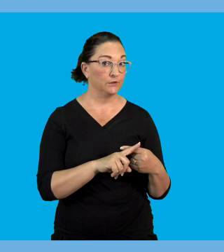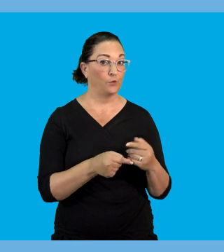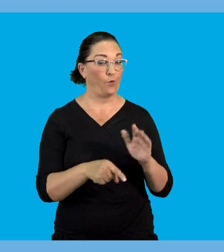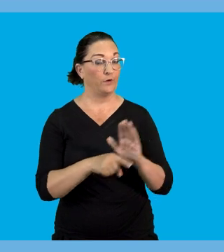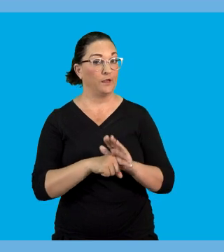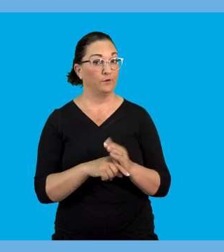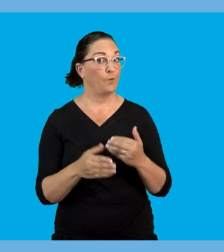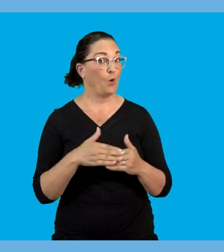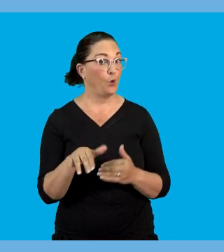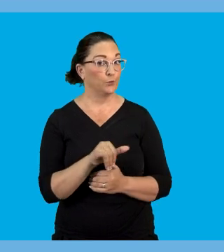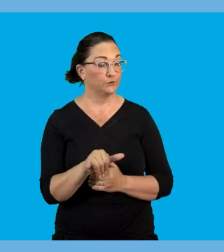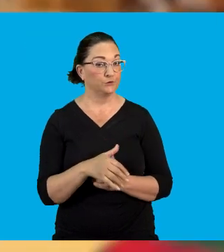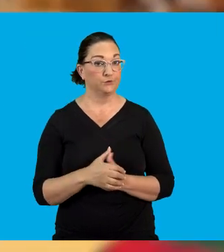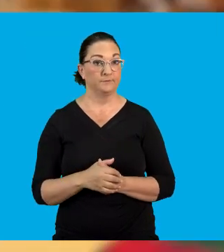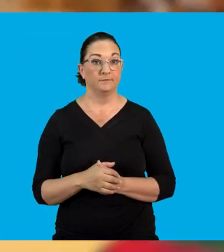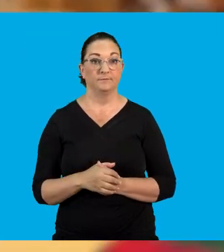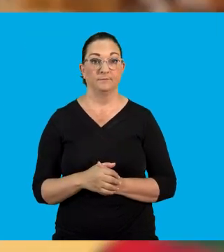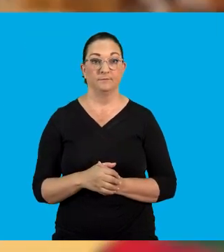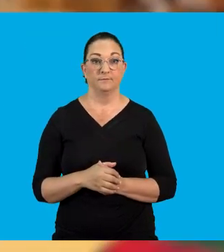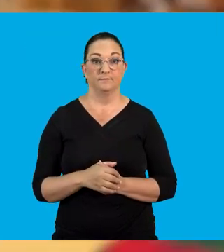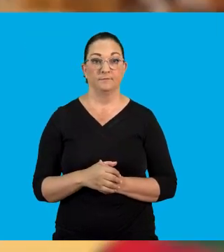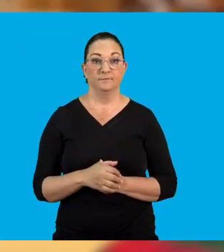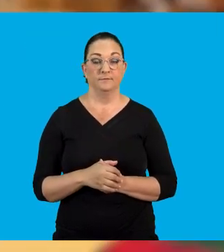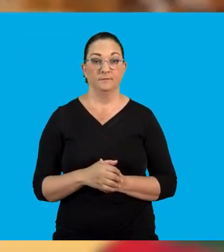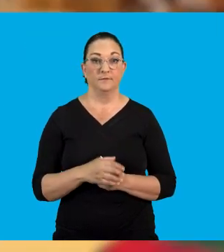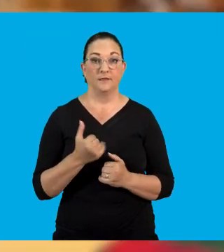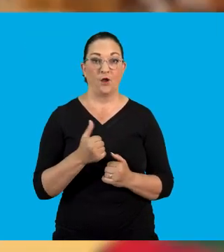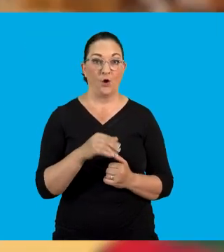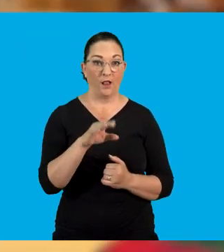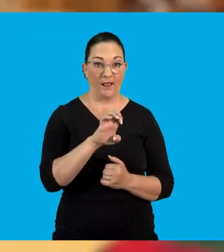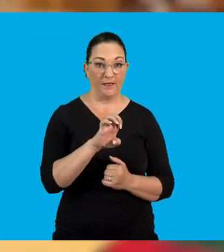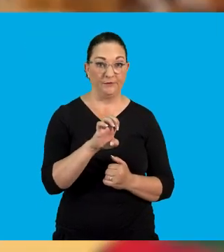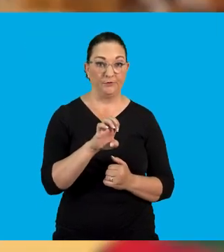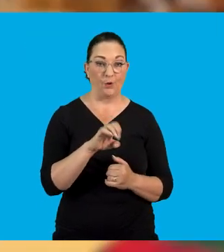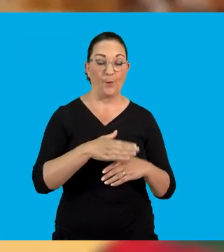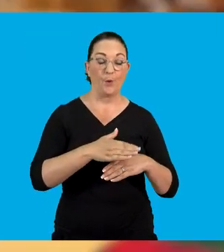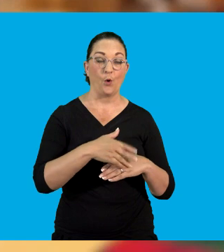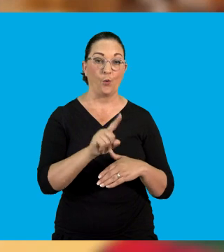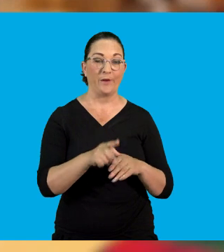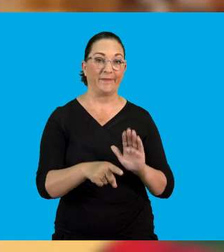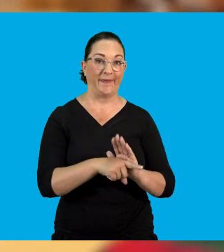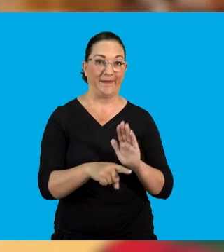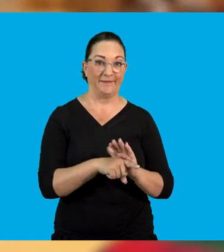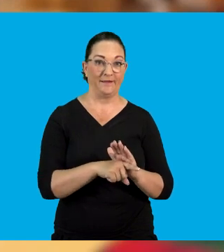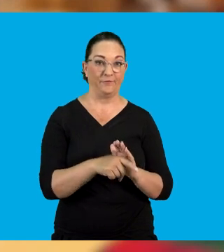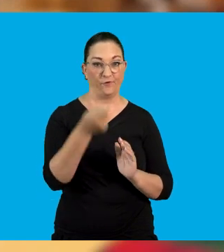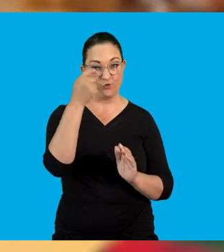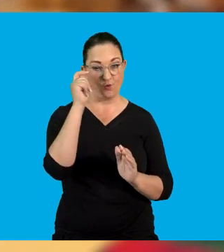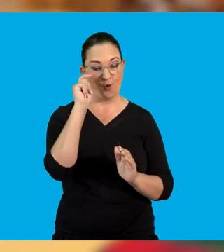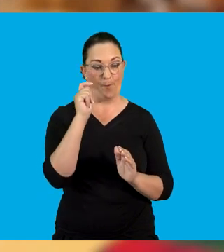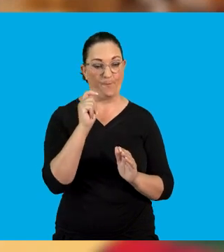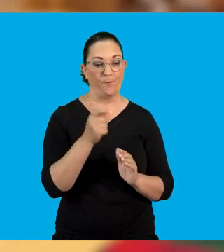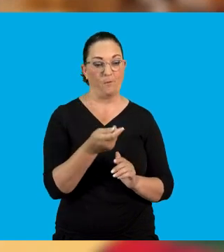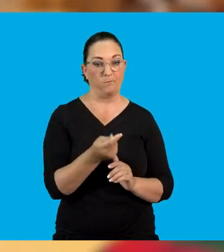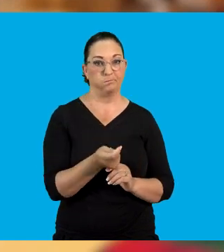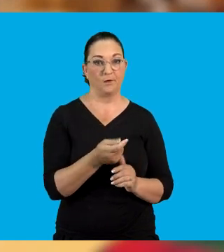have more negative charges? So it gaining the electrons, meaning that it now has more negative